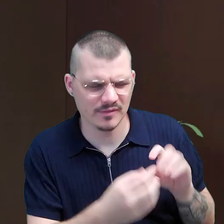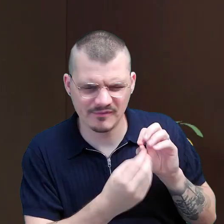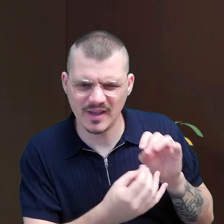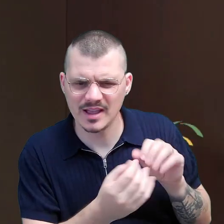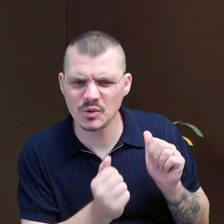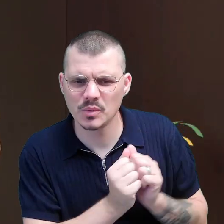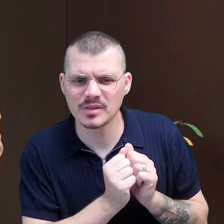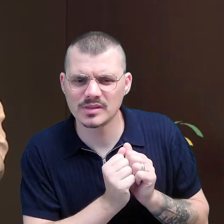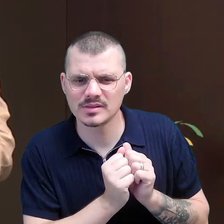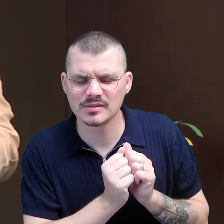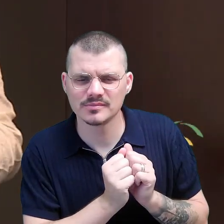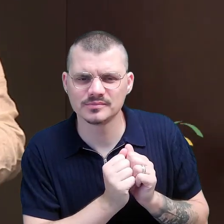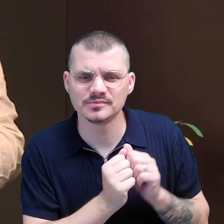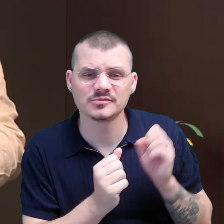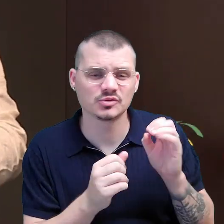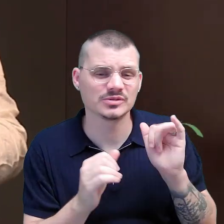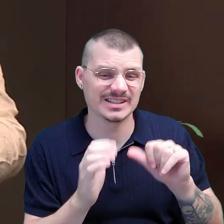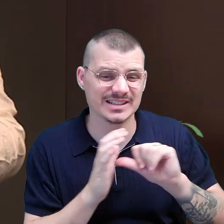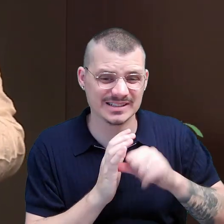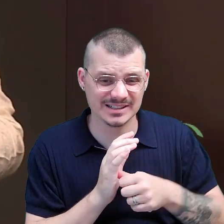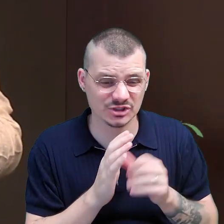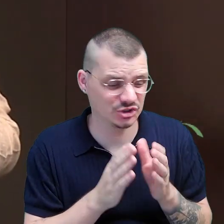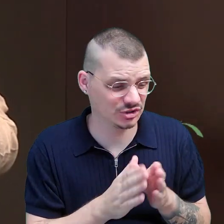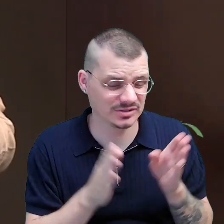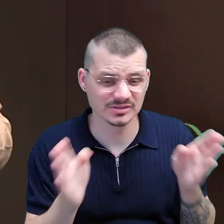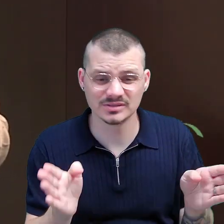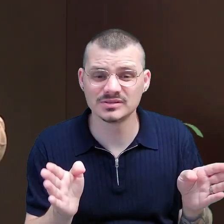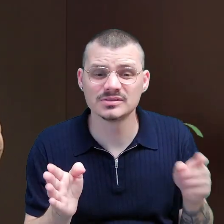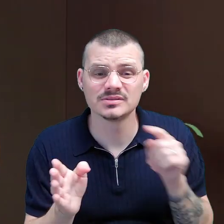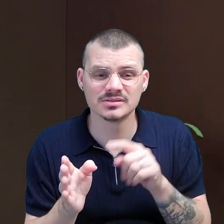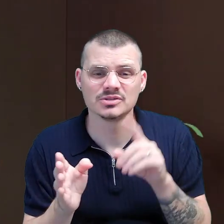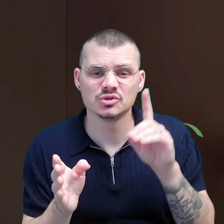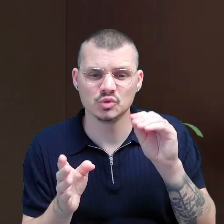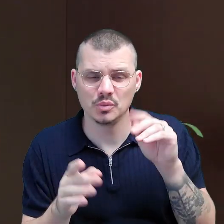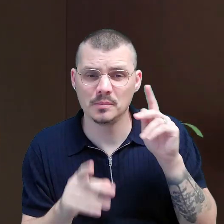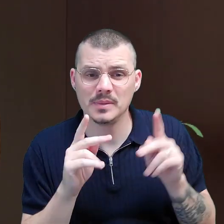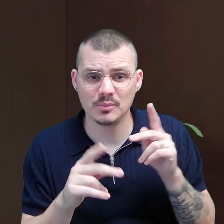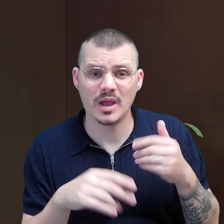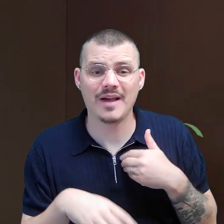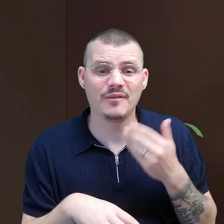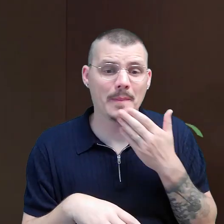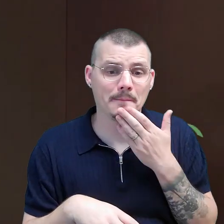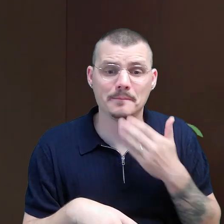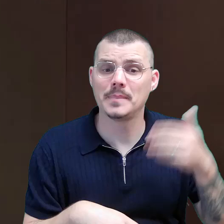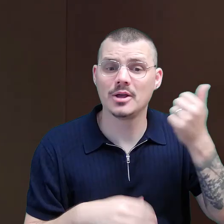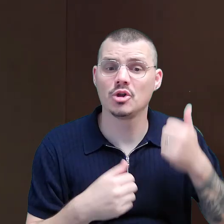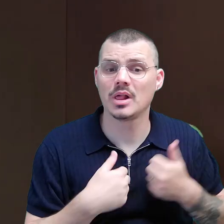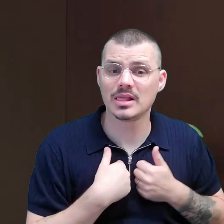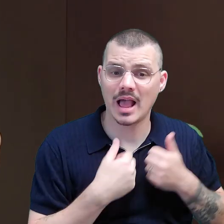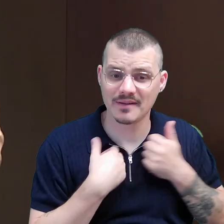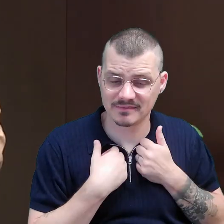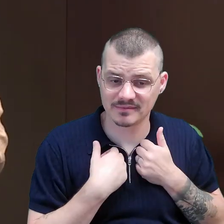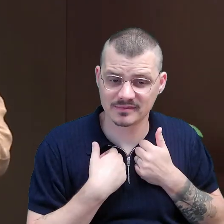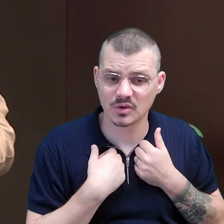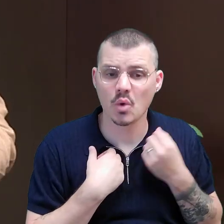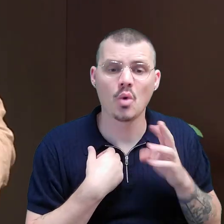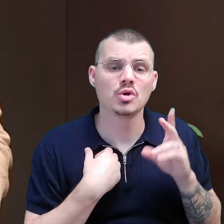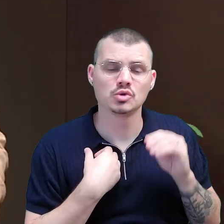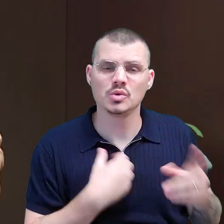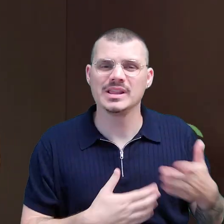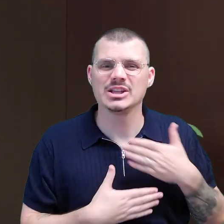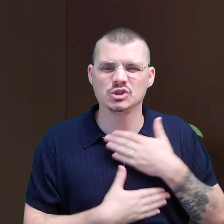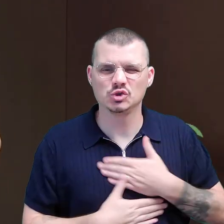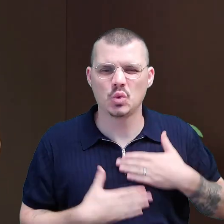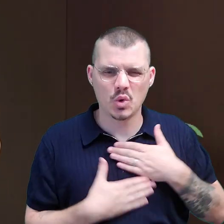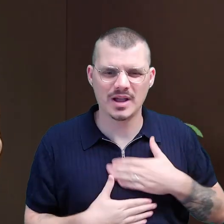with. And the distinction is that do people have a better life, and do they